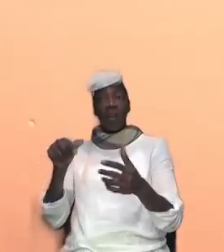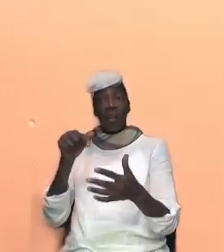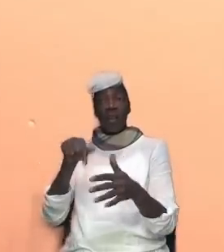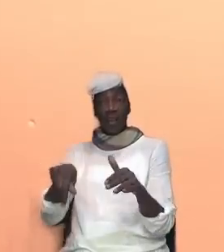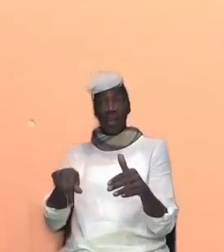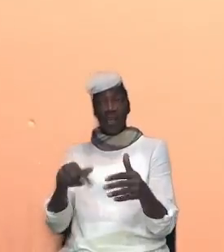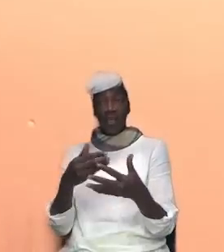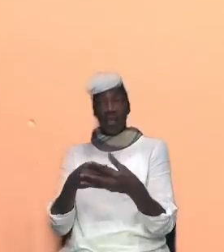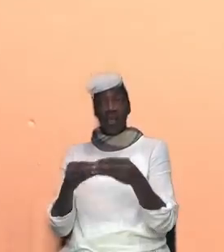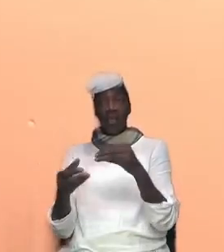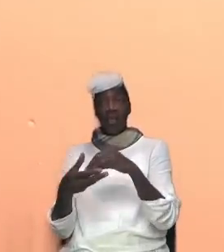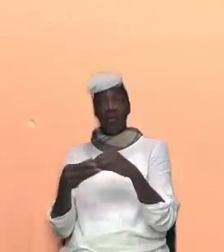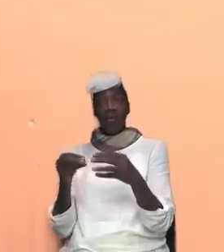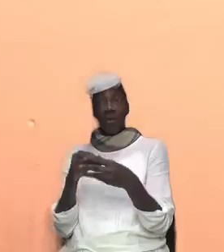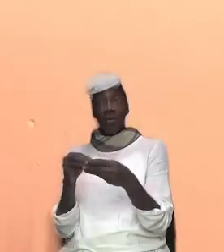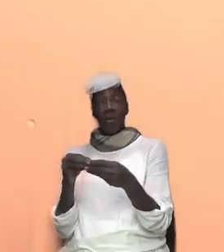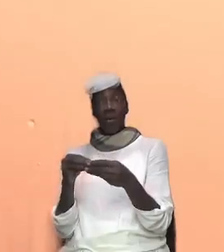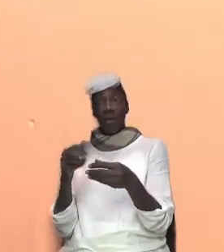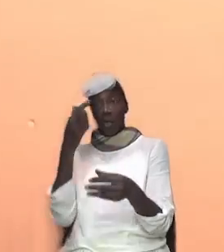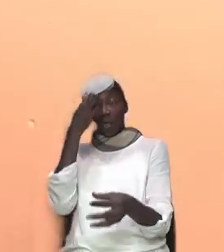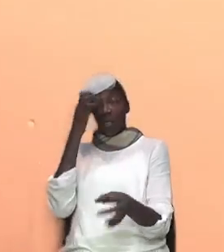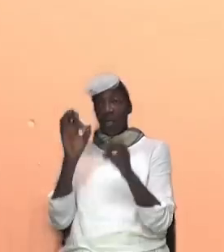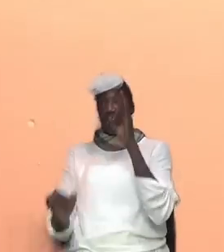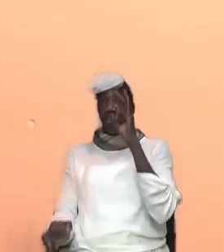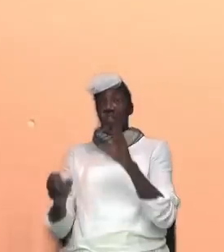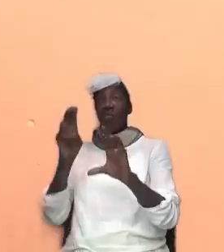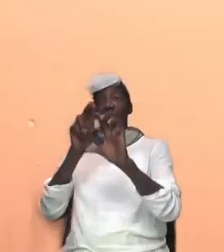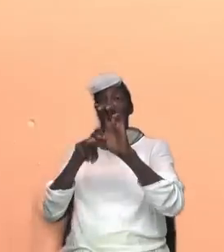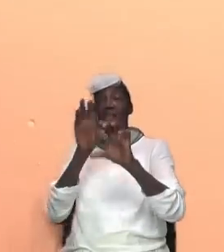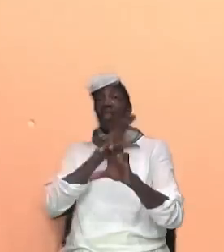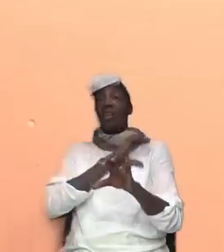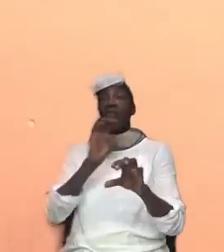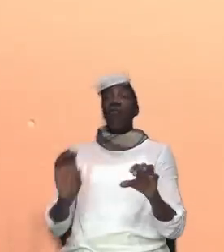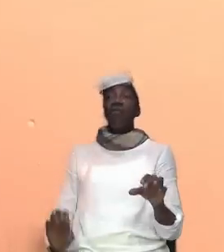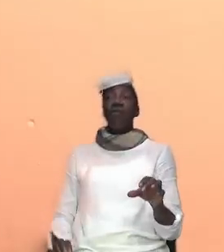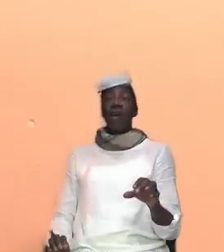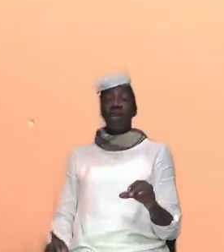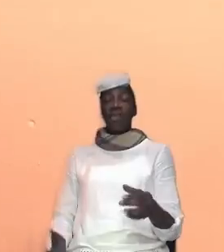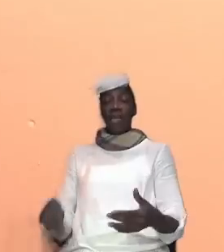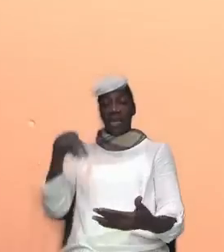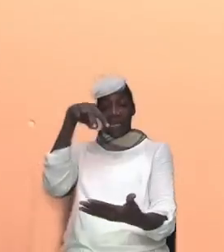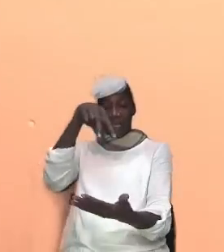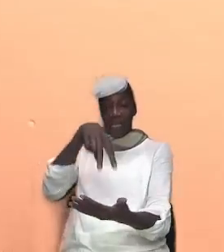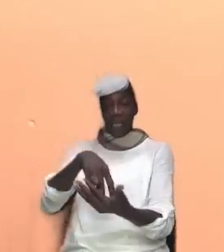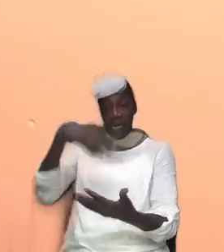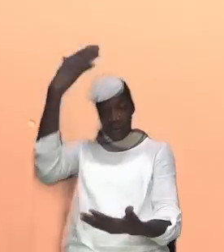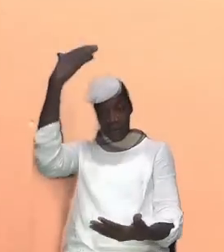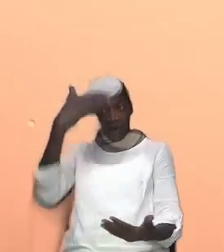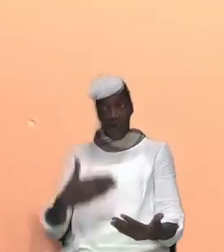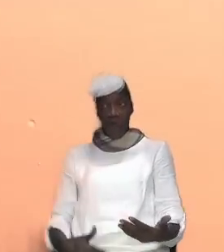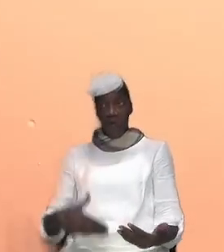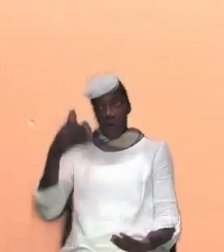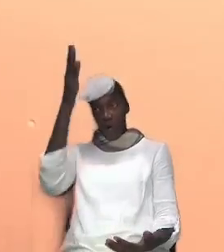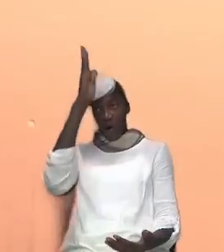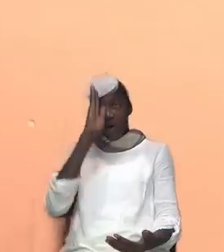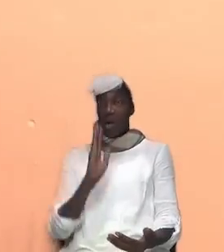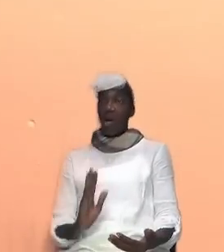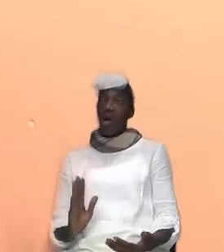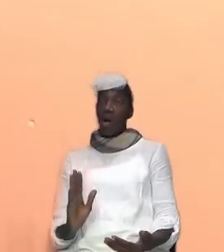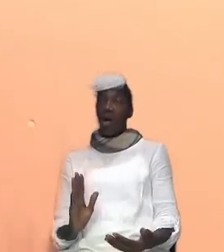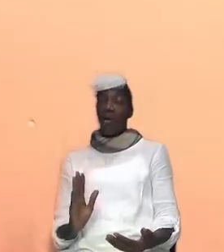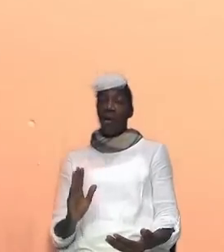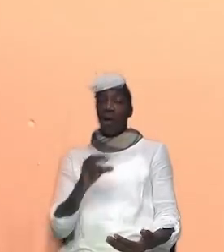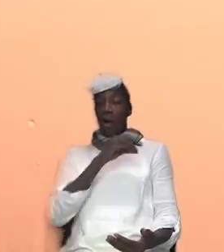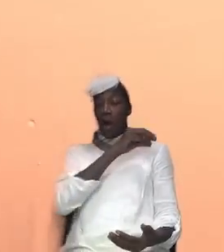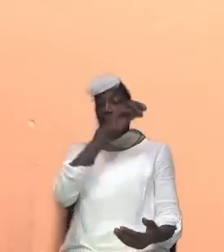subject on the judgment seat of Christ. We will stand before God. We will stand before our